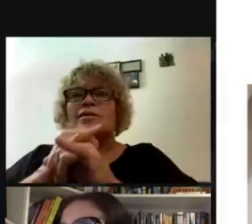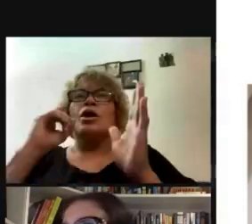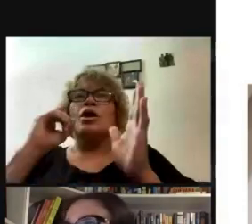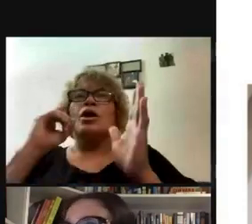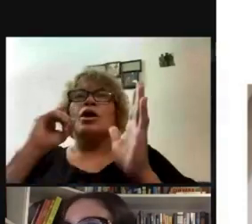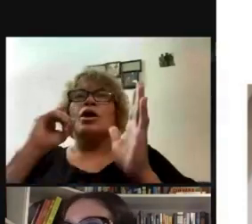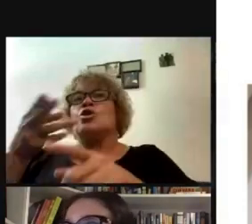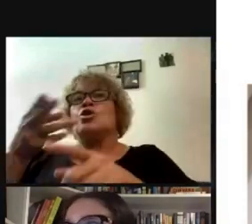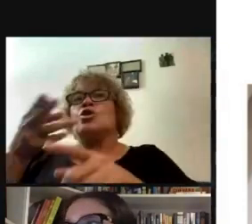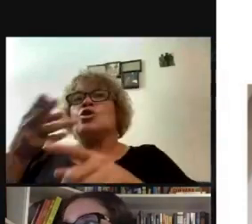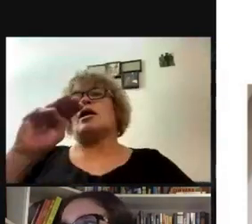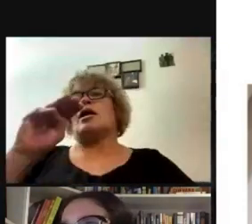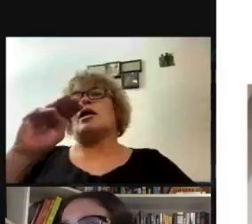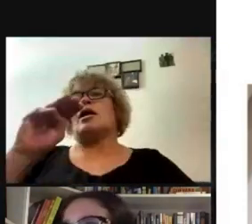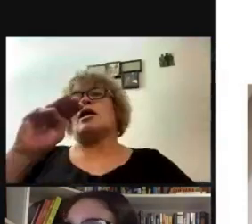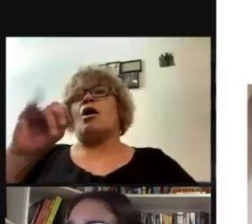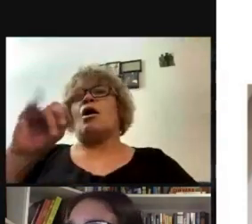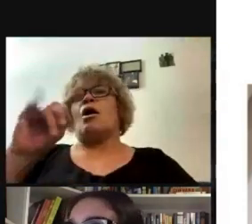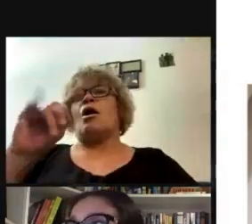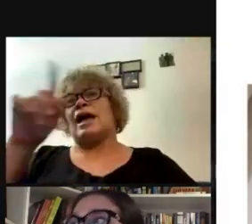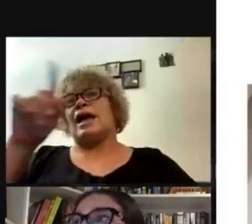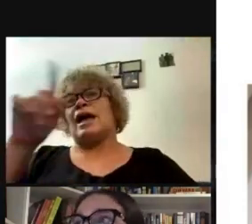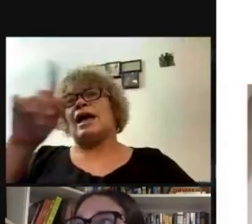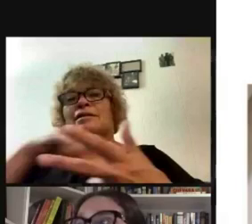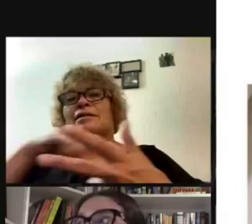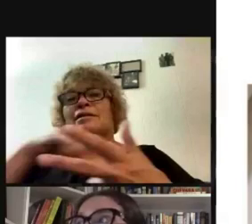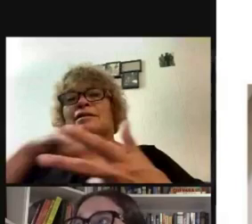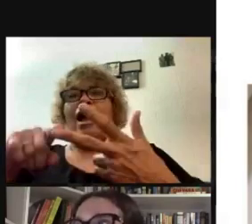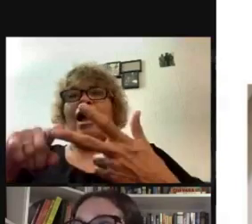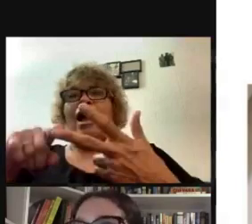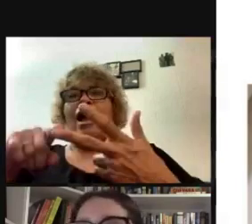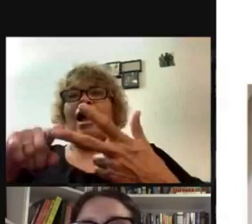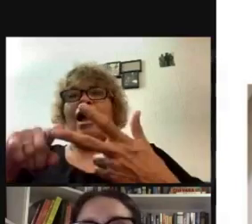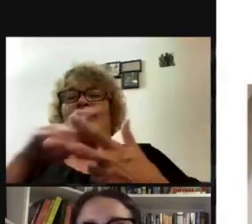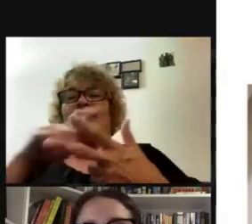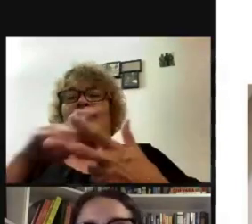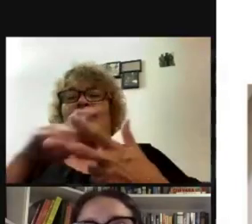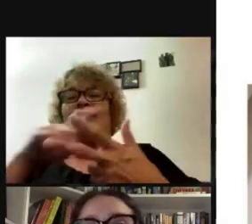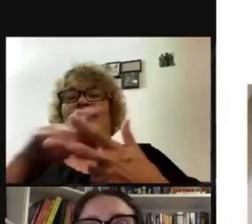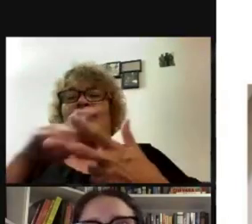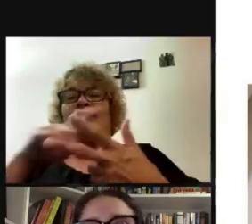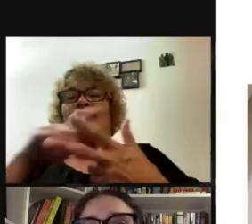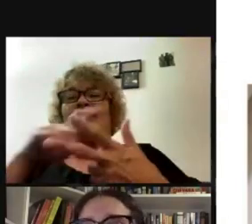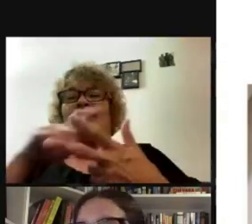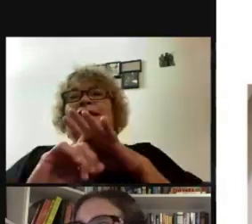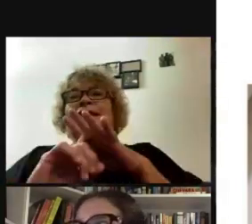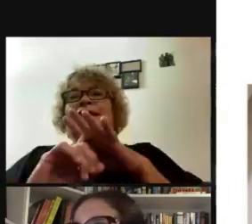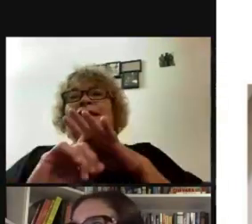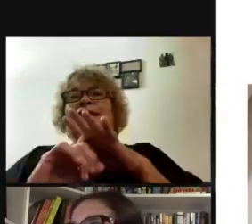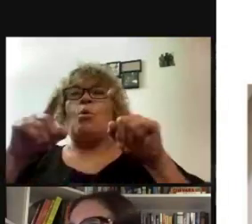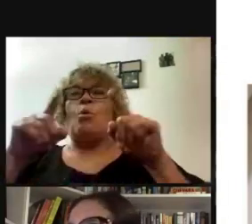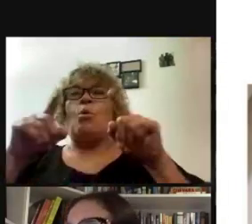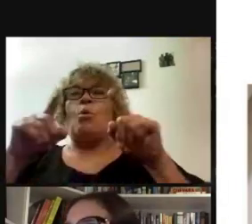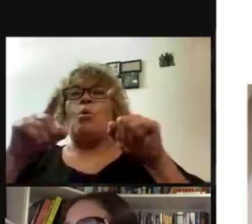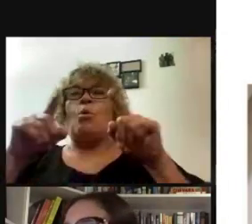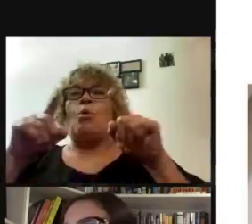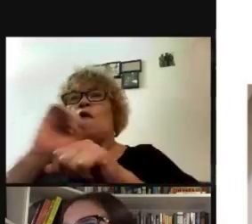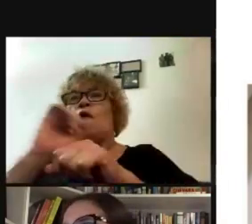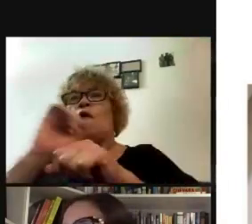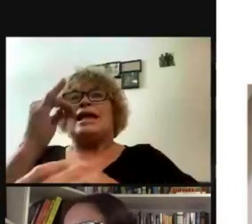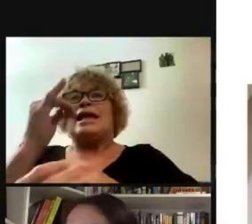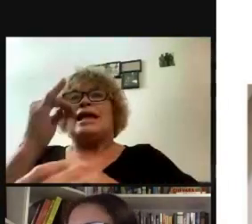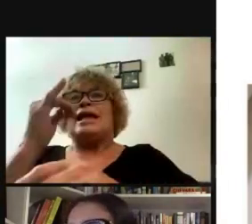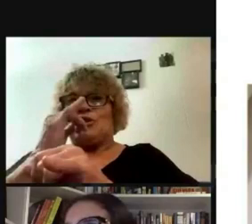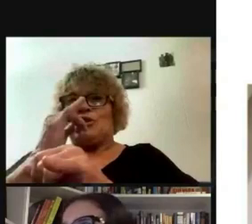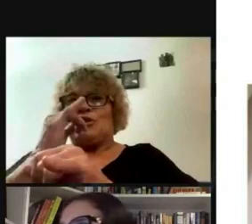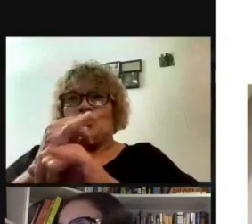Martinez, Gilbert Macias, and Rosario Valverde all wind up escaping while working in the institution.